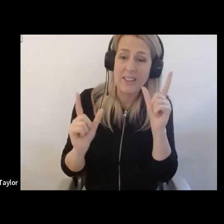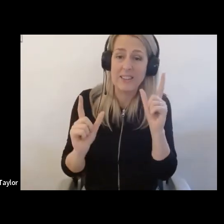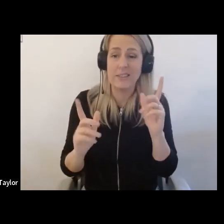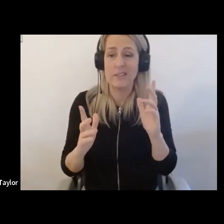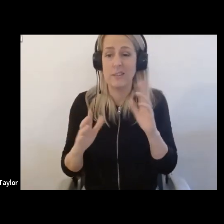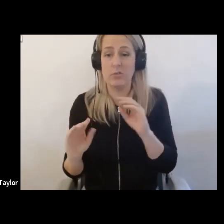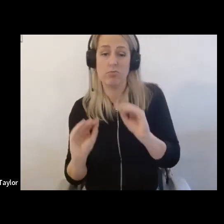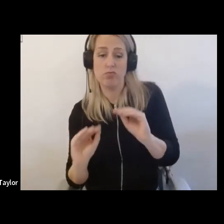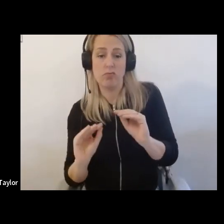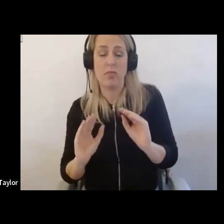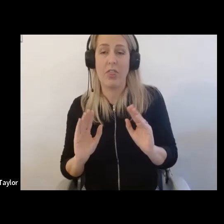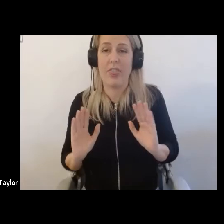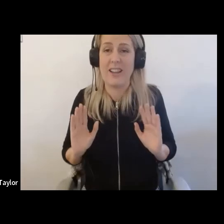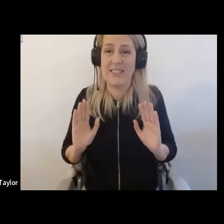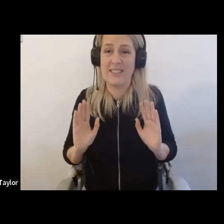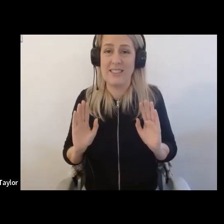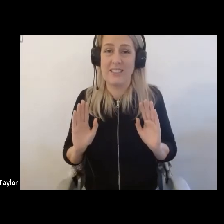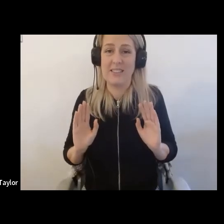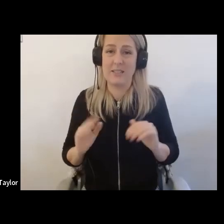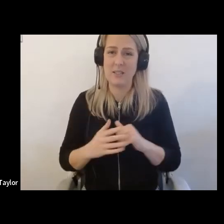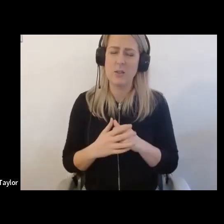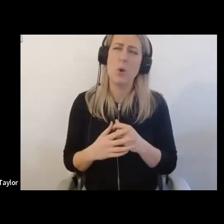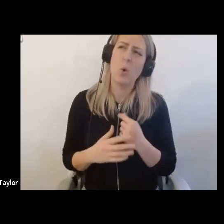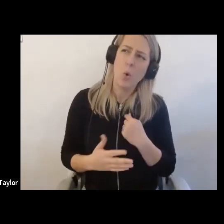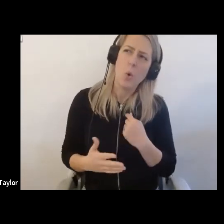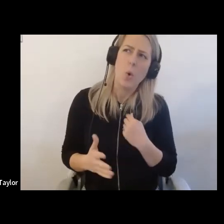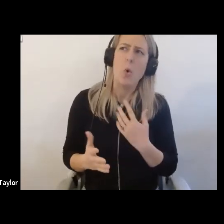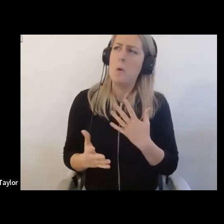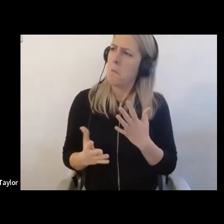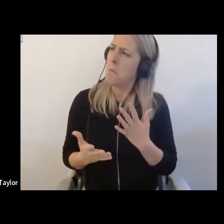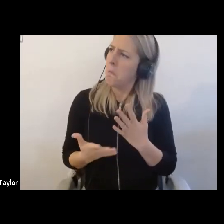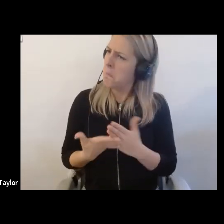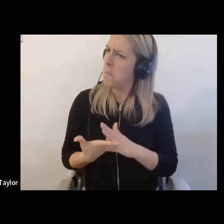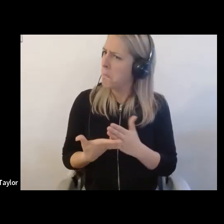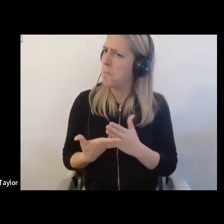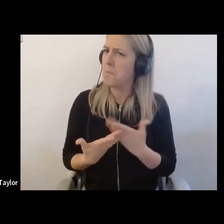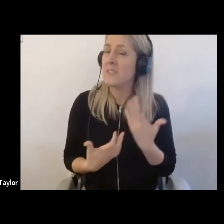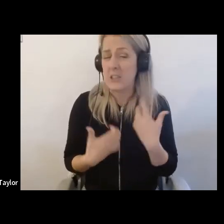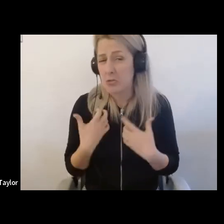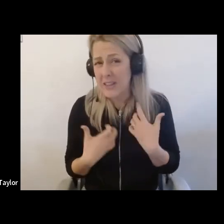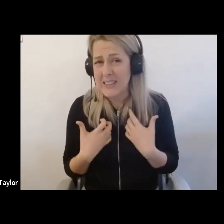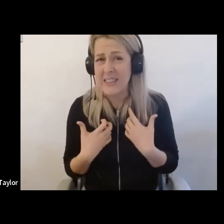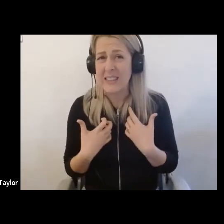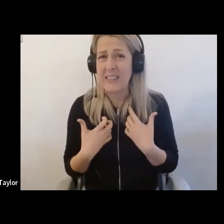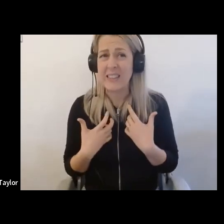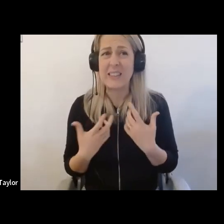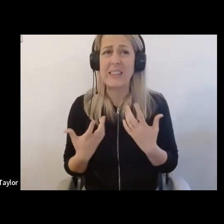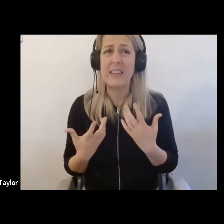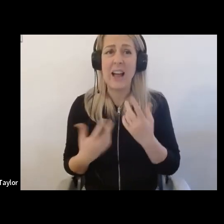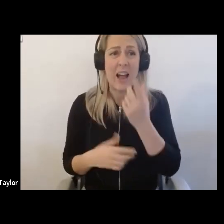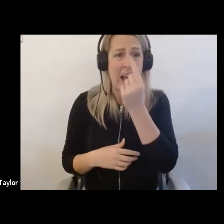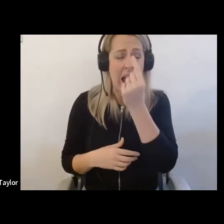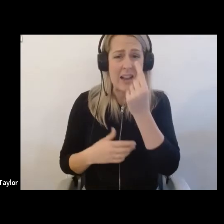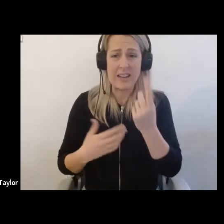approach. And therefore, I think it makes for an interesting experiment, in part because it asks, how far can you go without